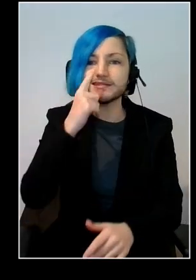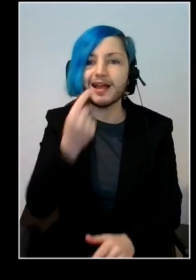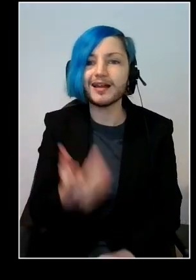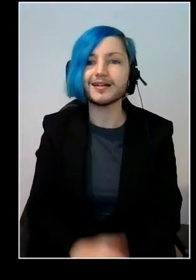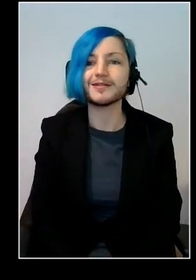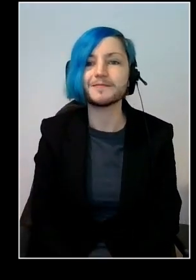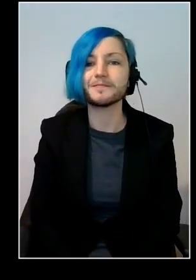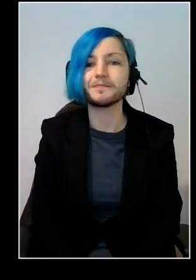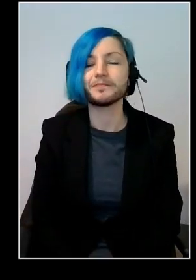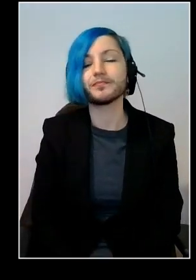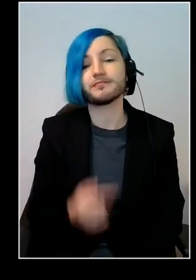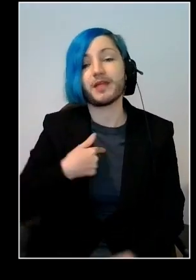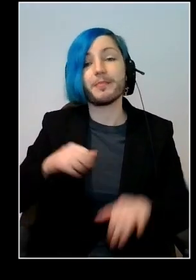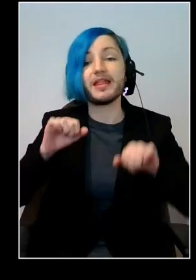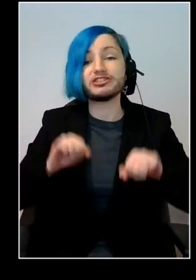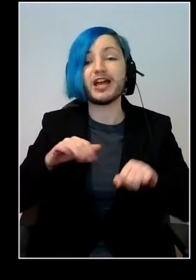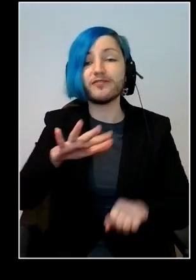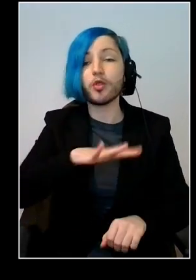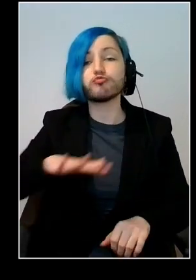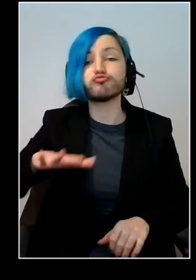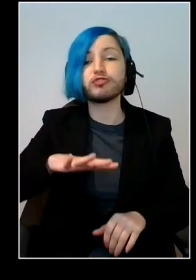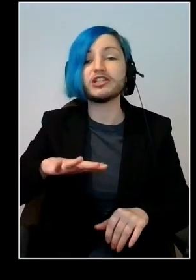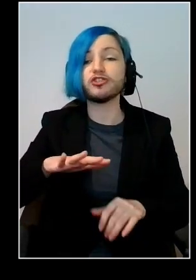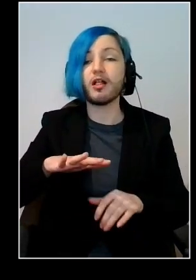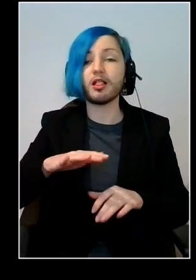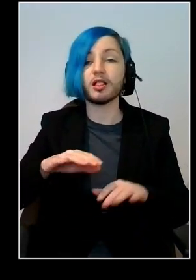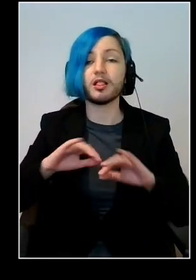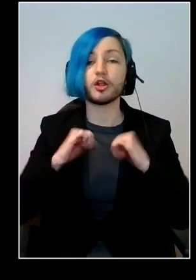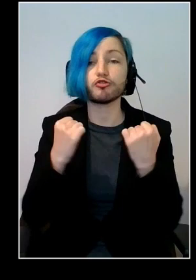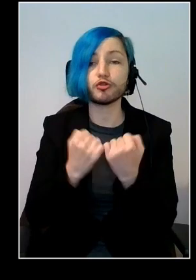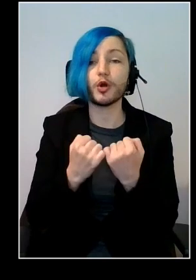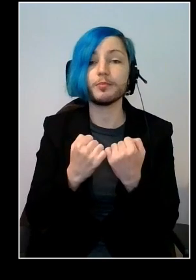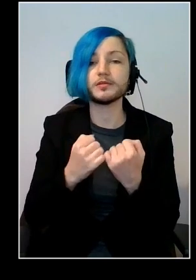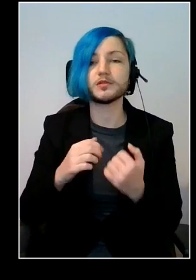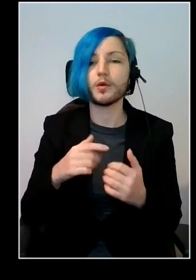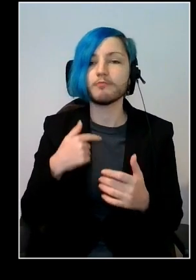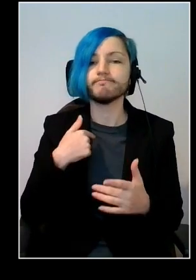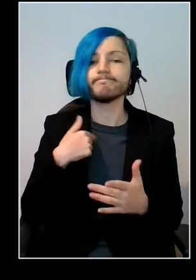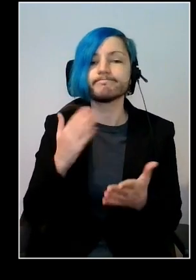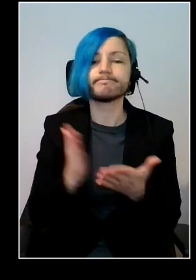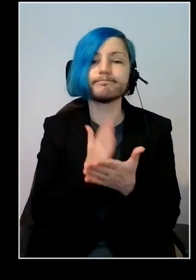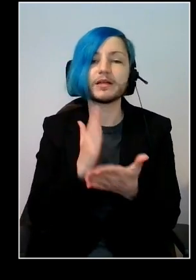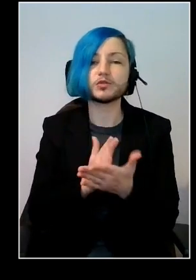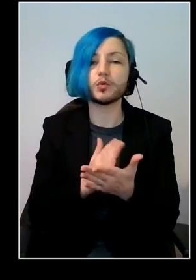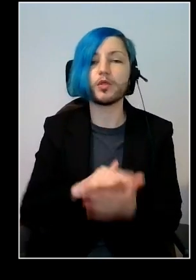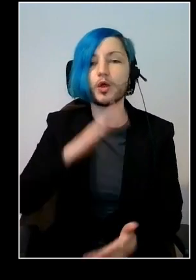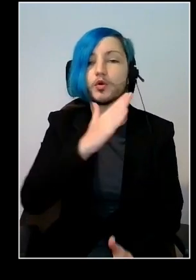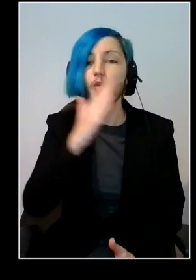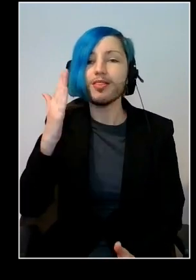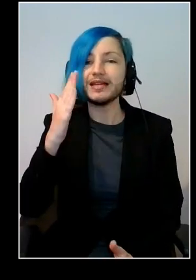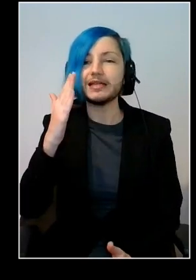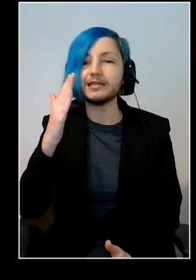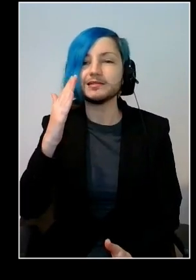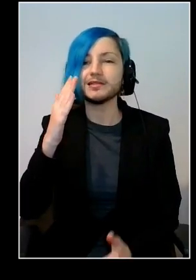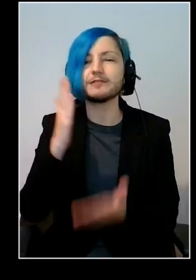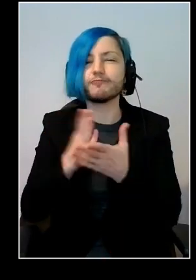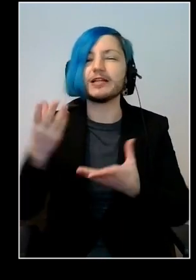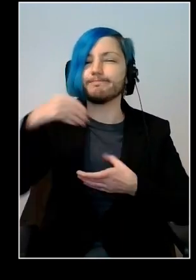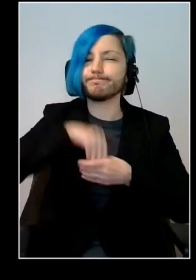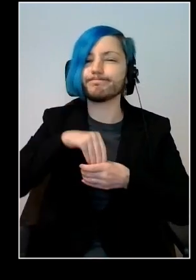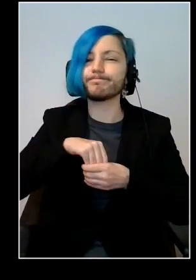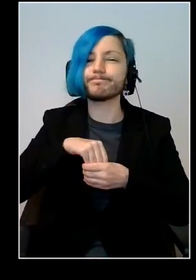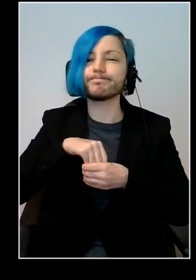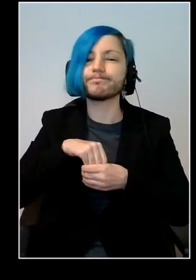Group, I ensure that the North East is at the heart of the Apprenticeship Ambassadors Network. I am